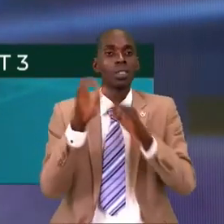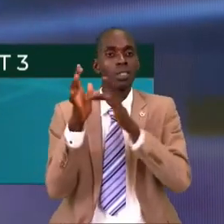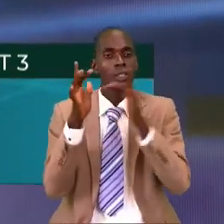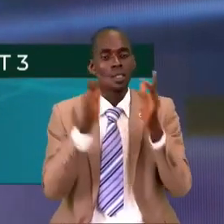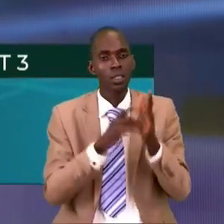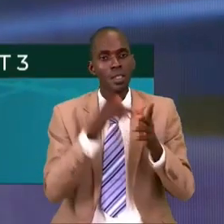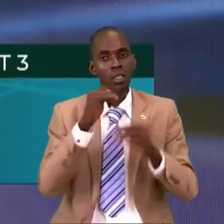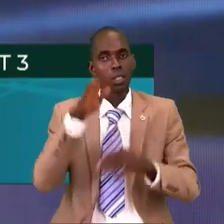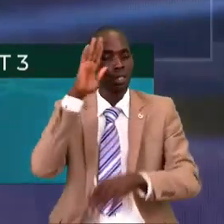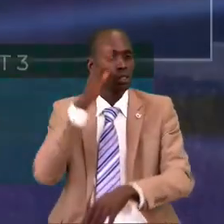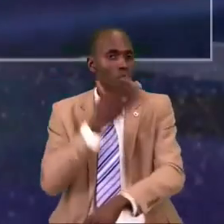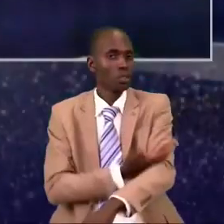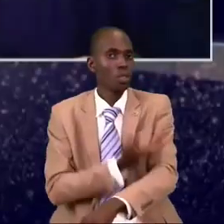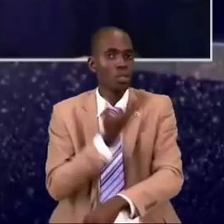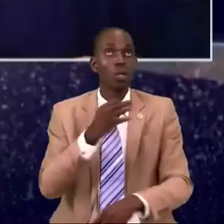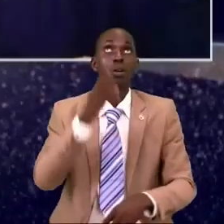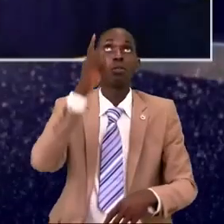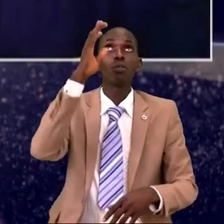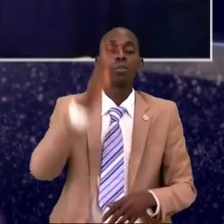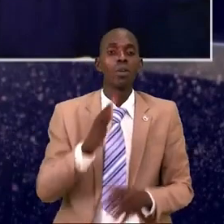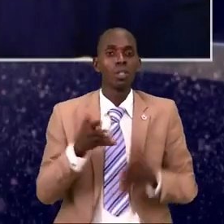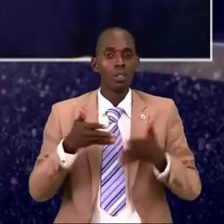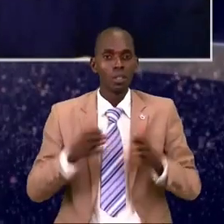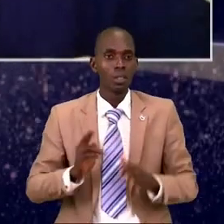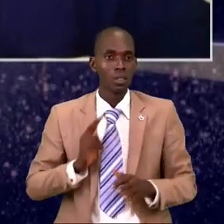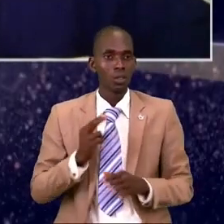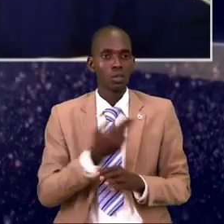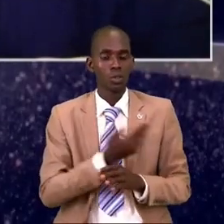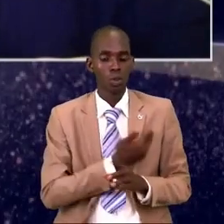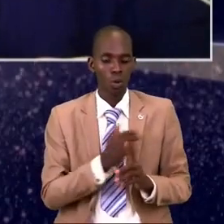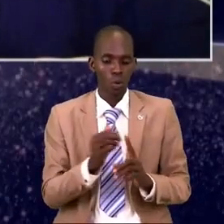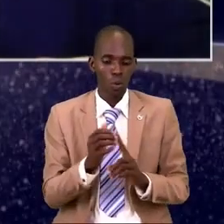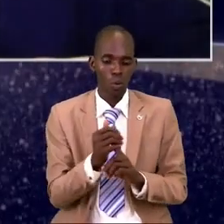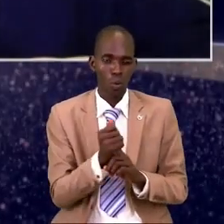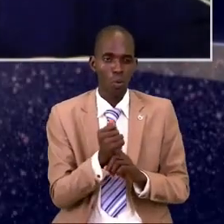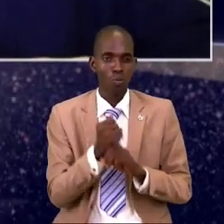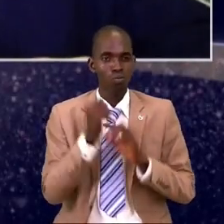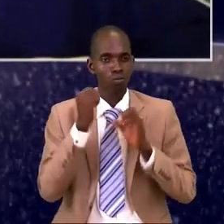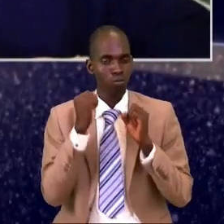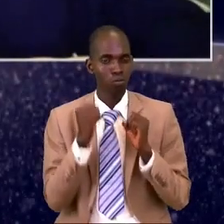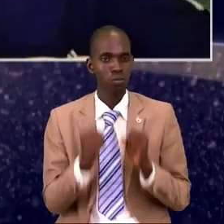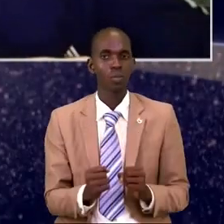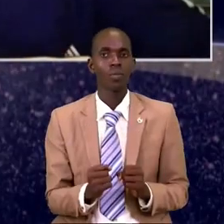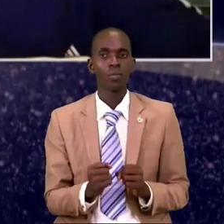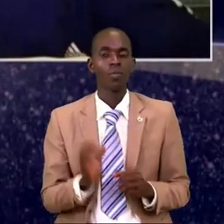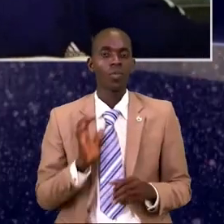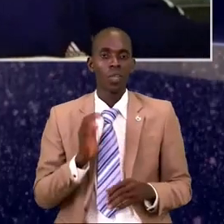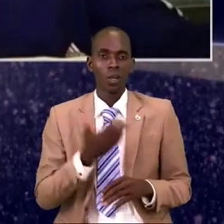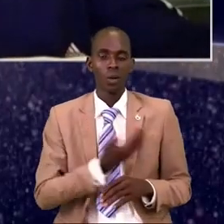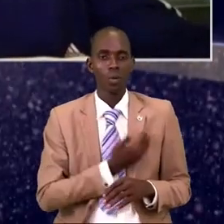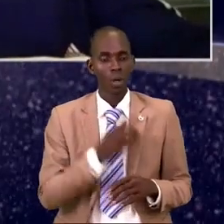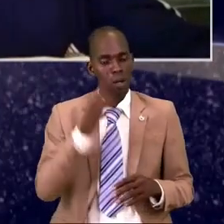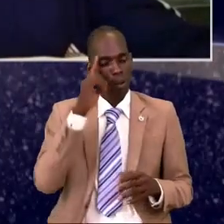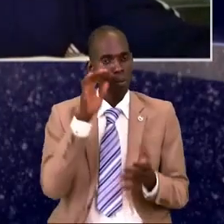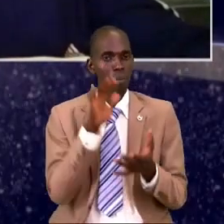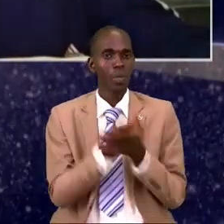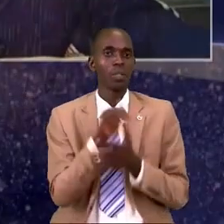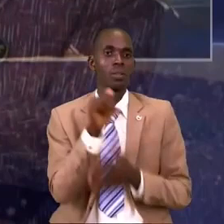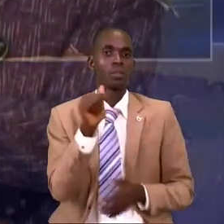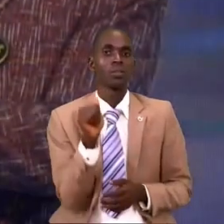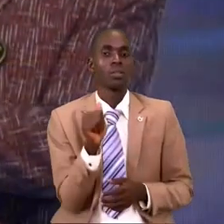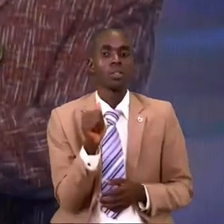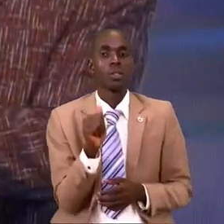profession. What's our profession? That Jesus is my Savior. Hold that fast. That Jesus is my